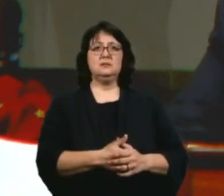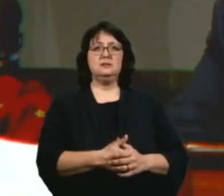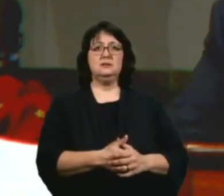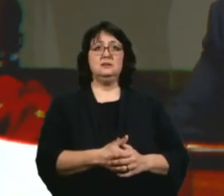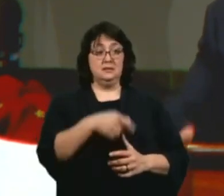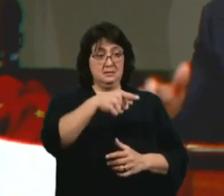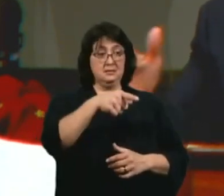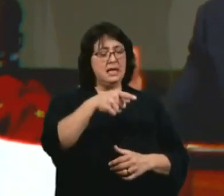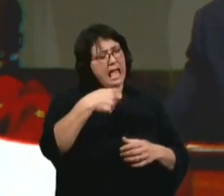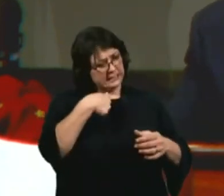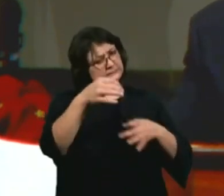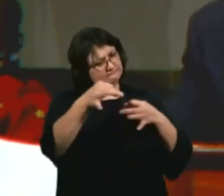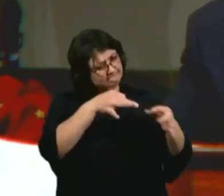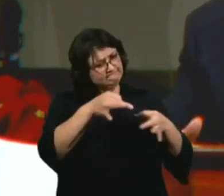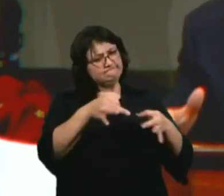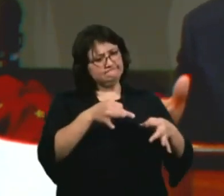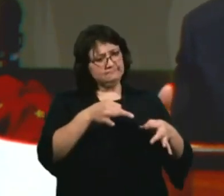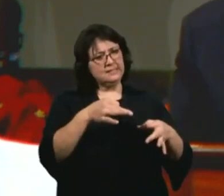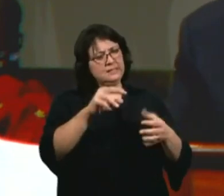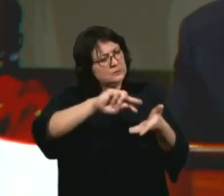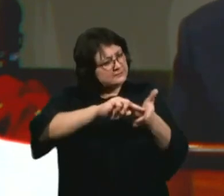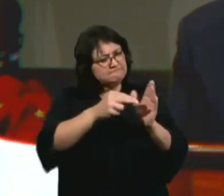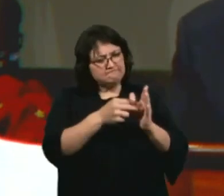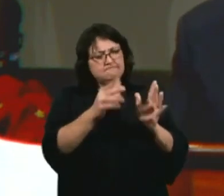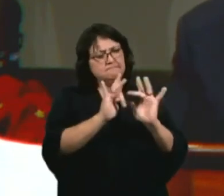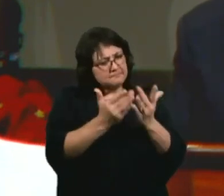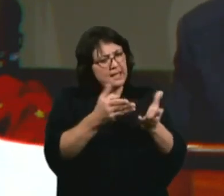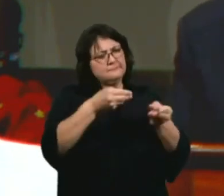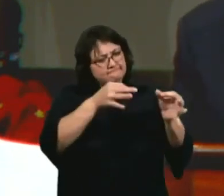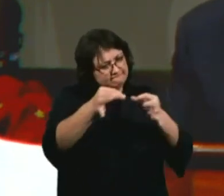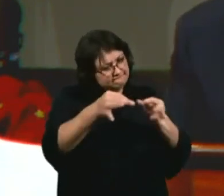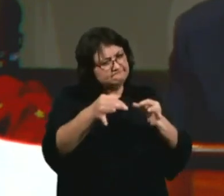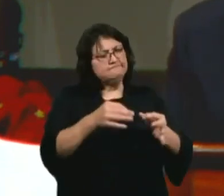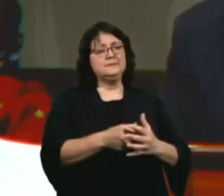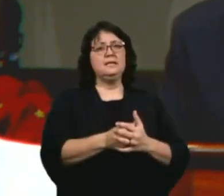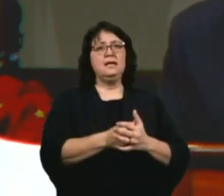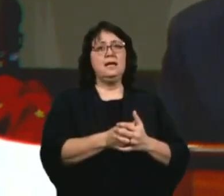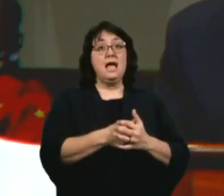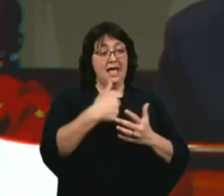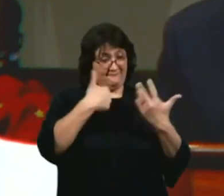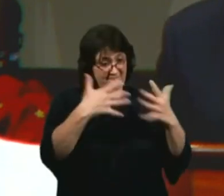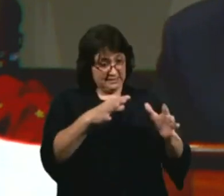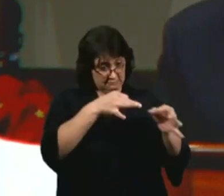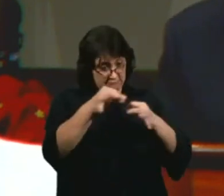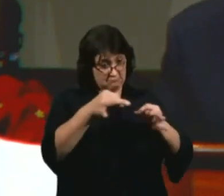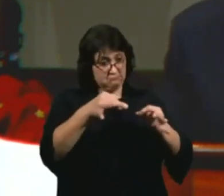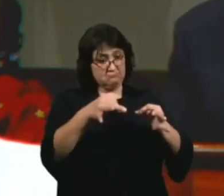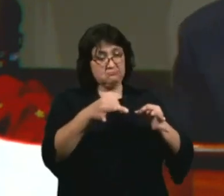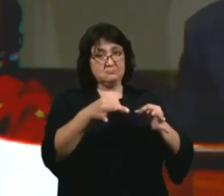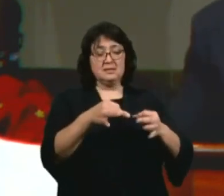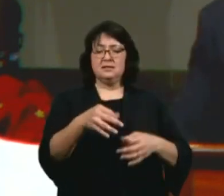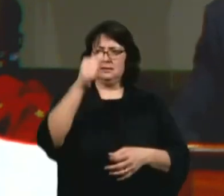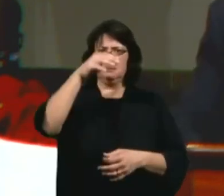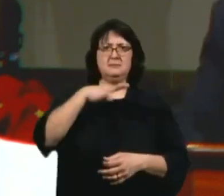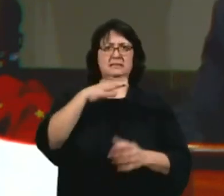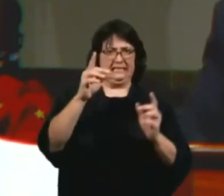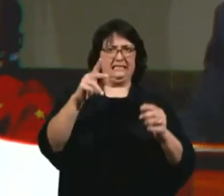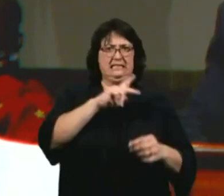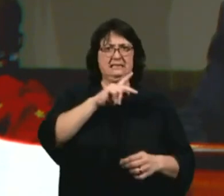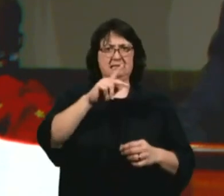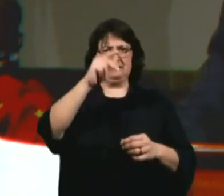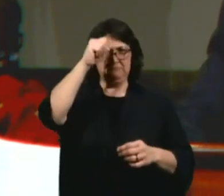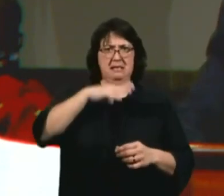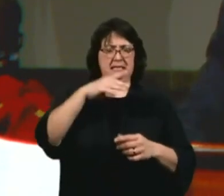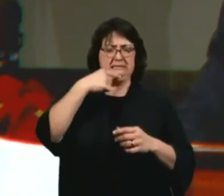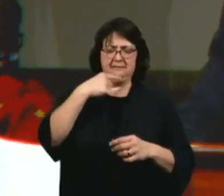And I explained what all that meant. And after I got done explaining it, he said to me, "Well,